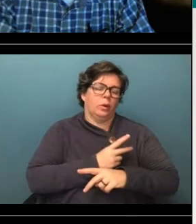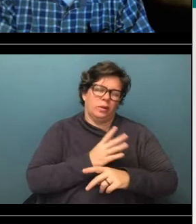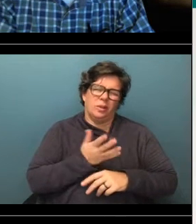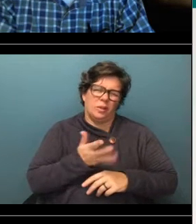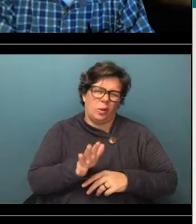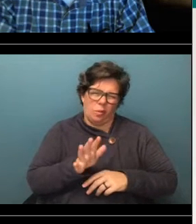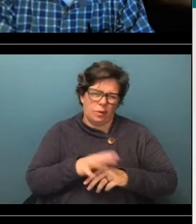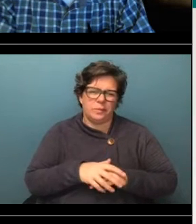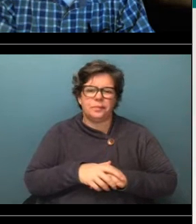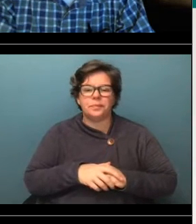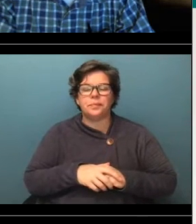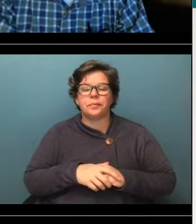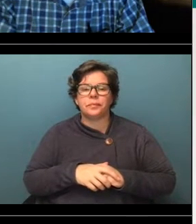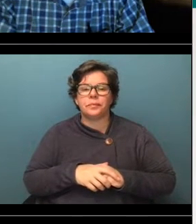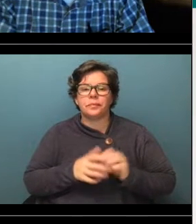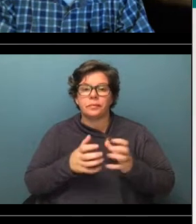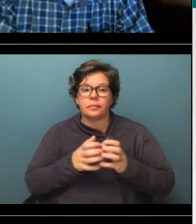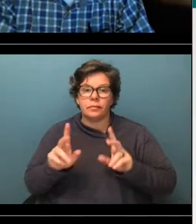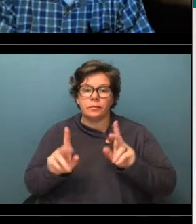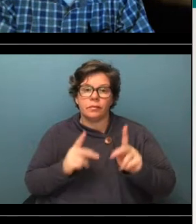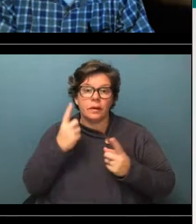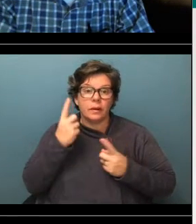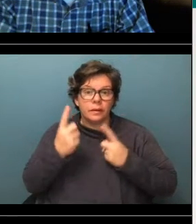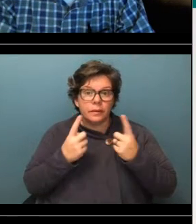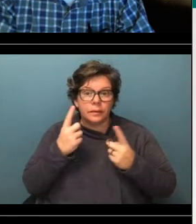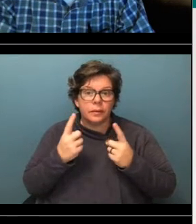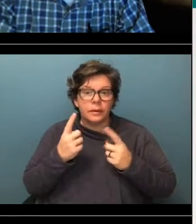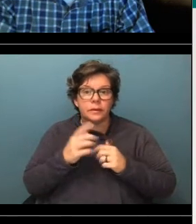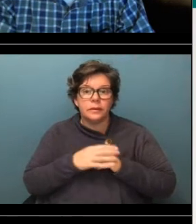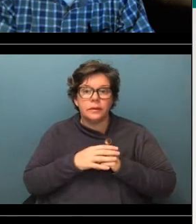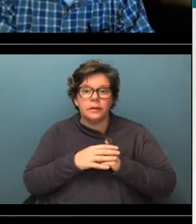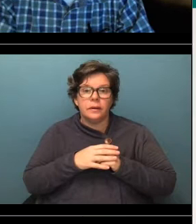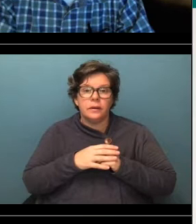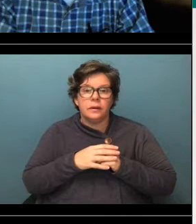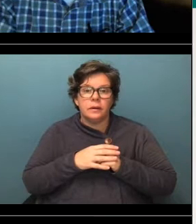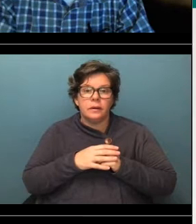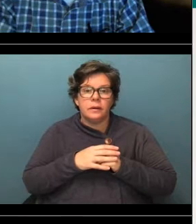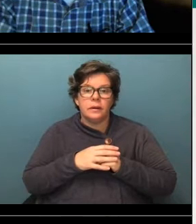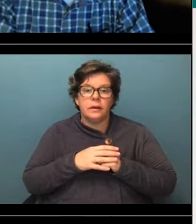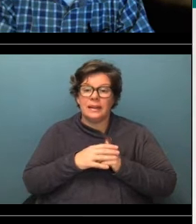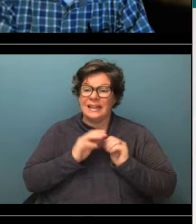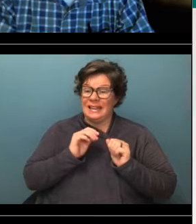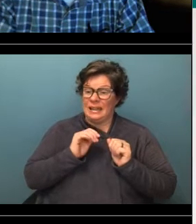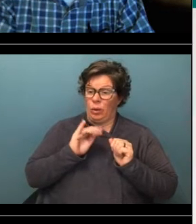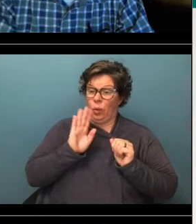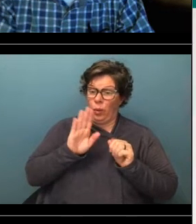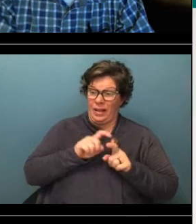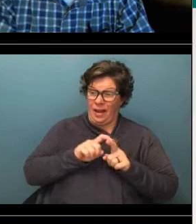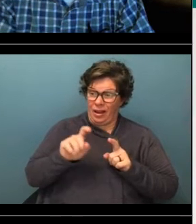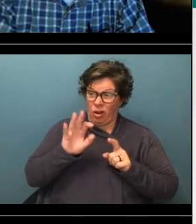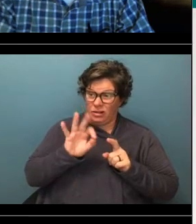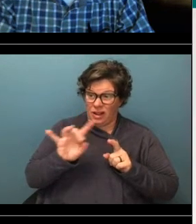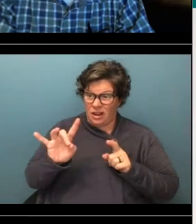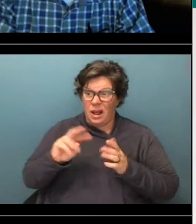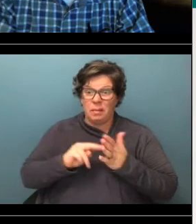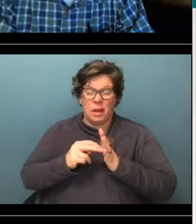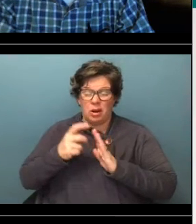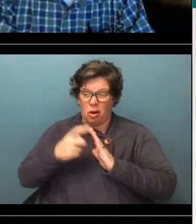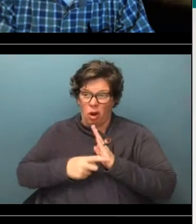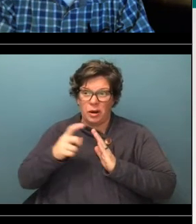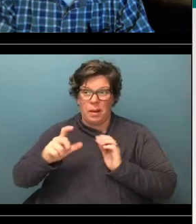A lot of people have been wondering if calling 988 also alerts the police. So that